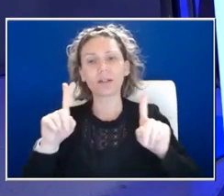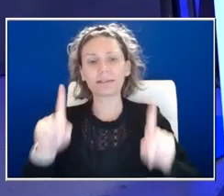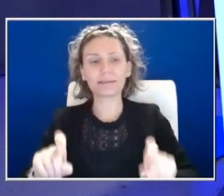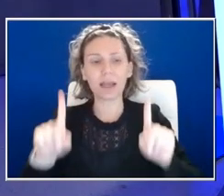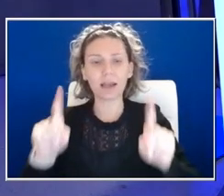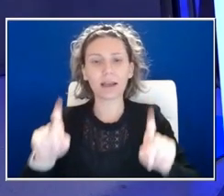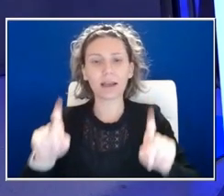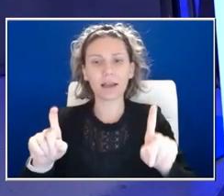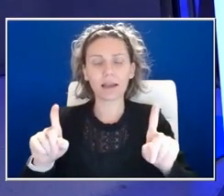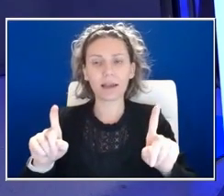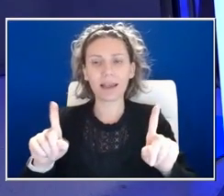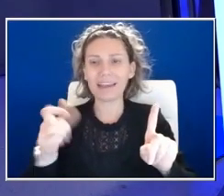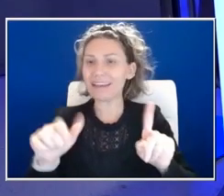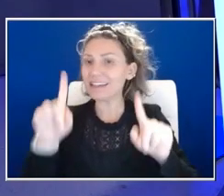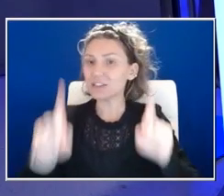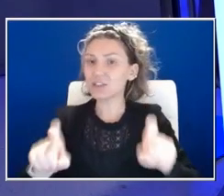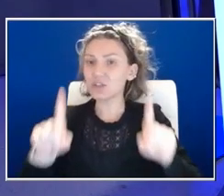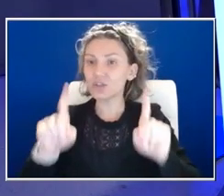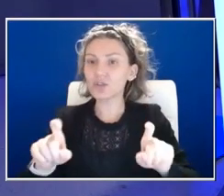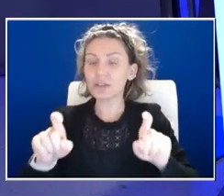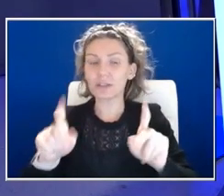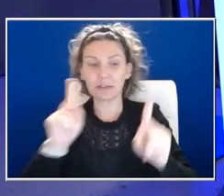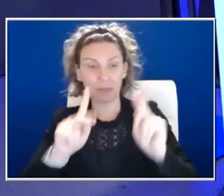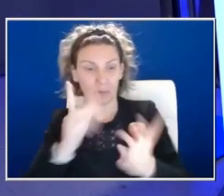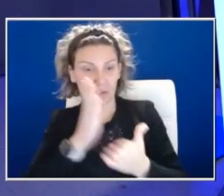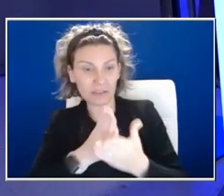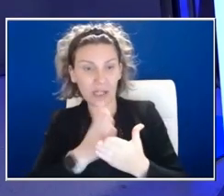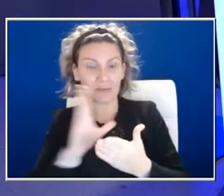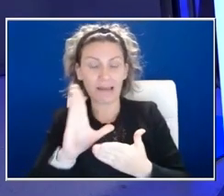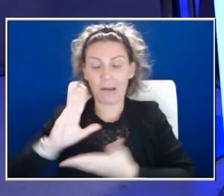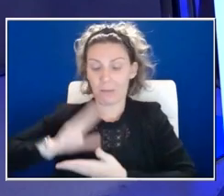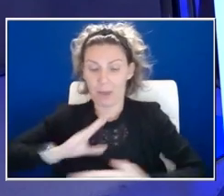that fall off for people as they age, like mammograms, mm-hmm. colonoscopies?